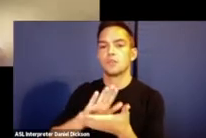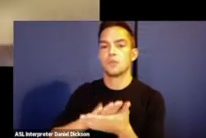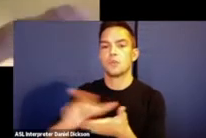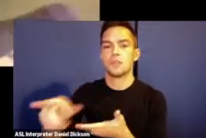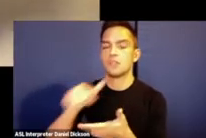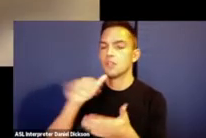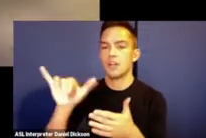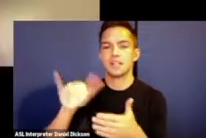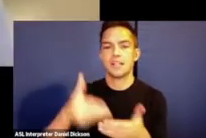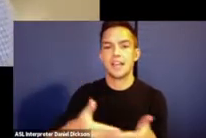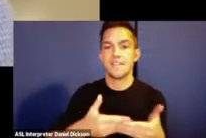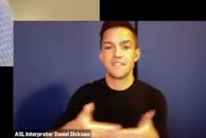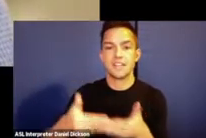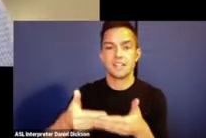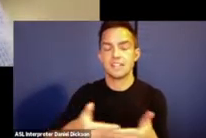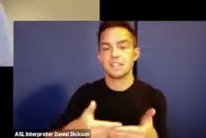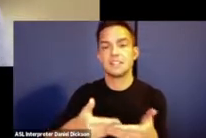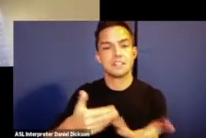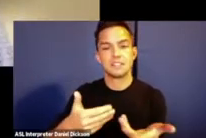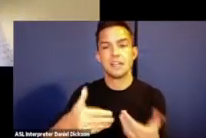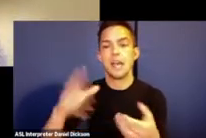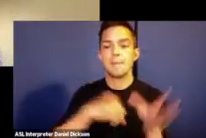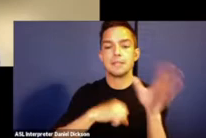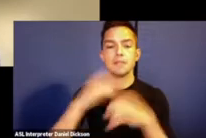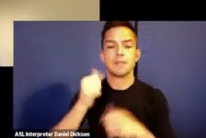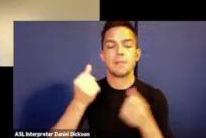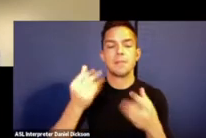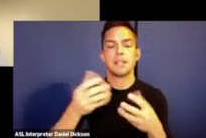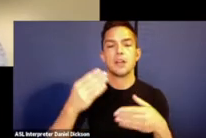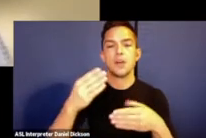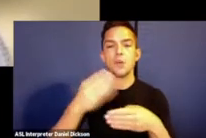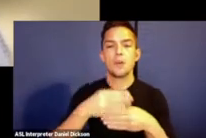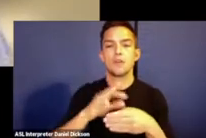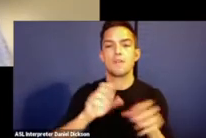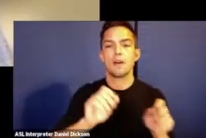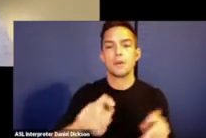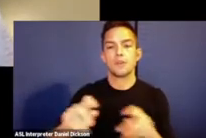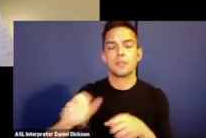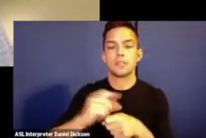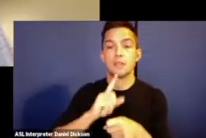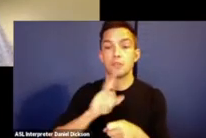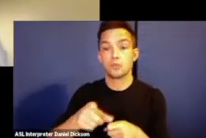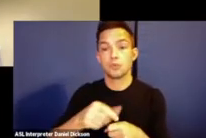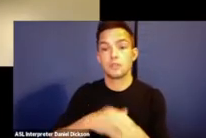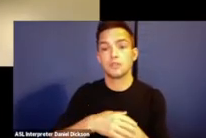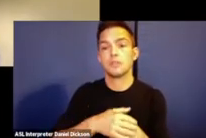as young infants. And at that point had missed many of the windows of opportunity to ensure